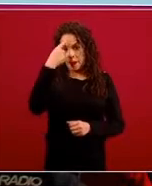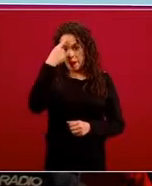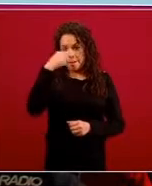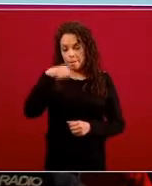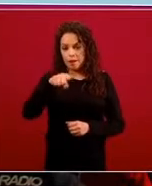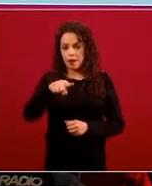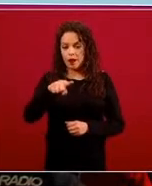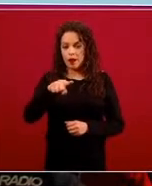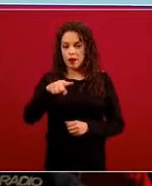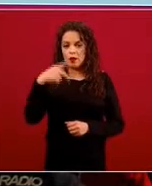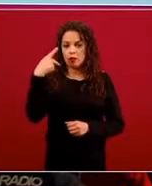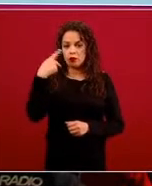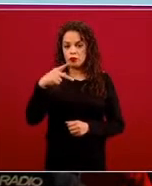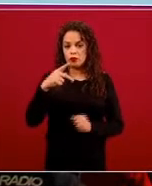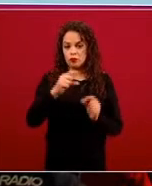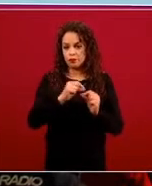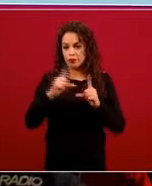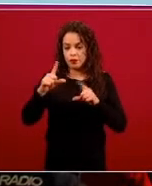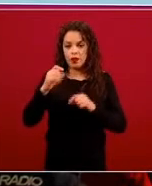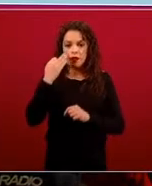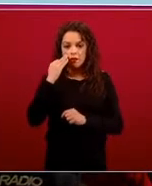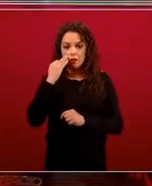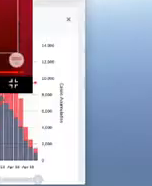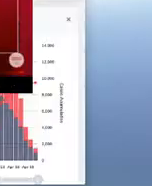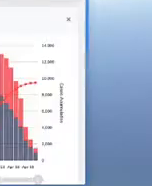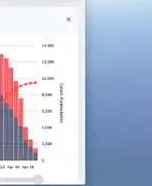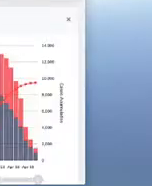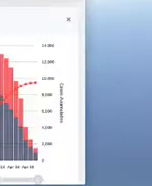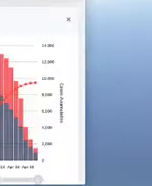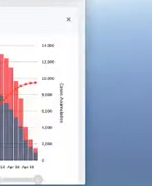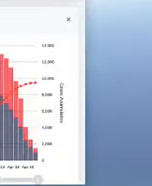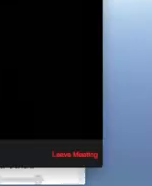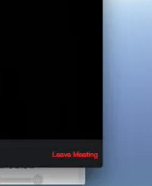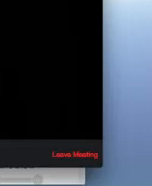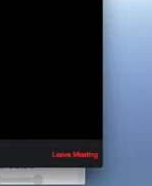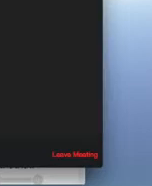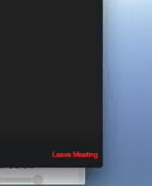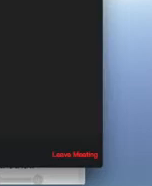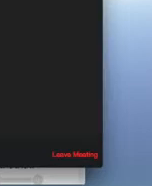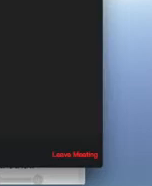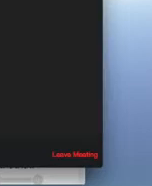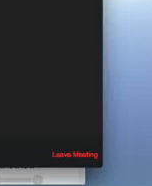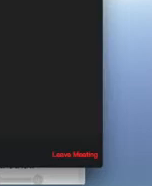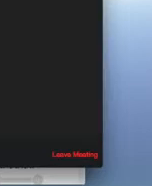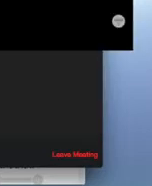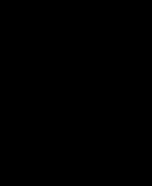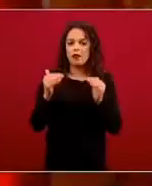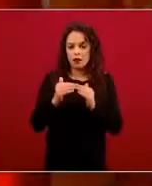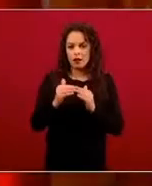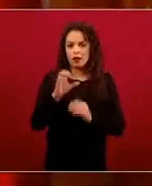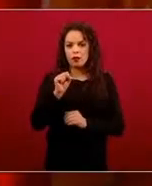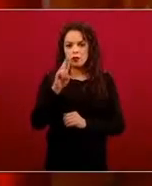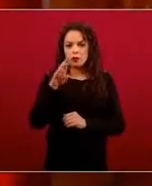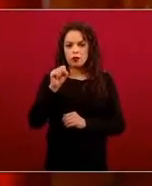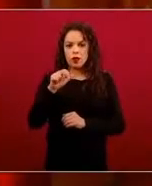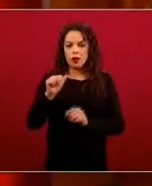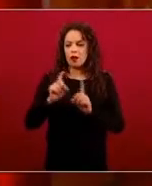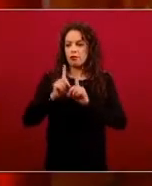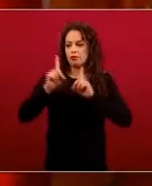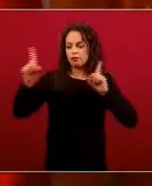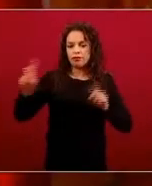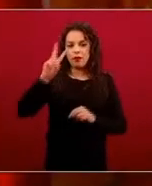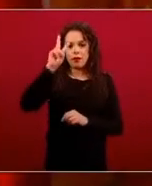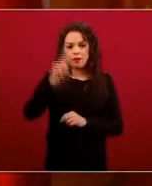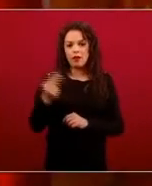colores nacionales al fondo y un quédate en casa. National colors, and we also have